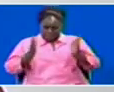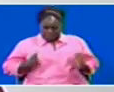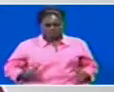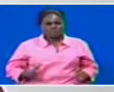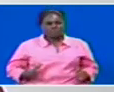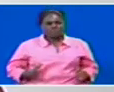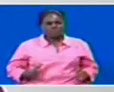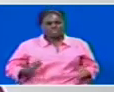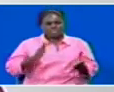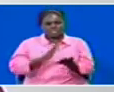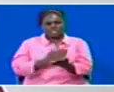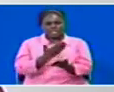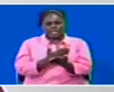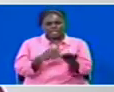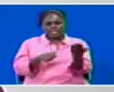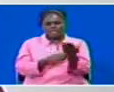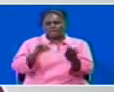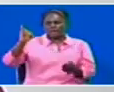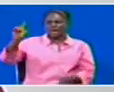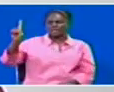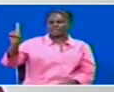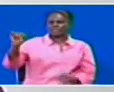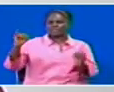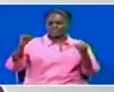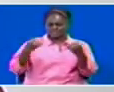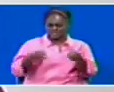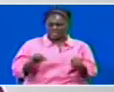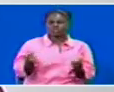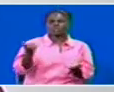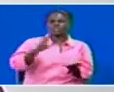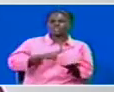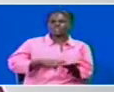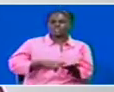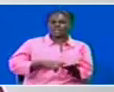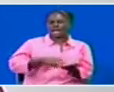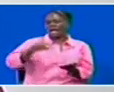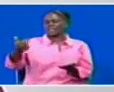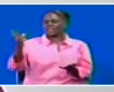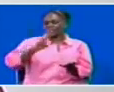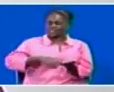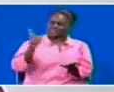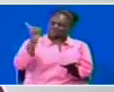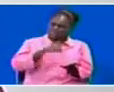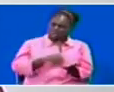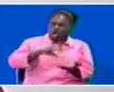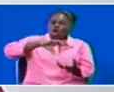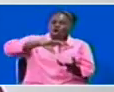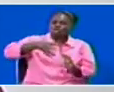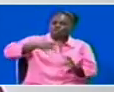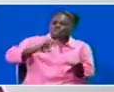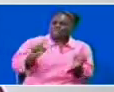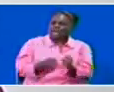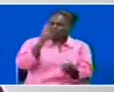person sharing the same ID tries to register and one had already registered,